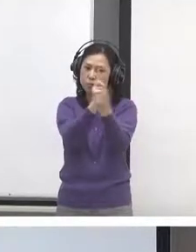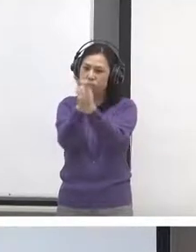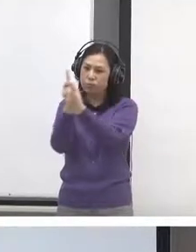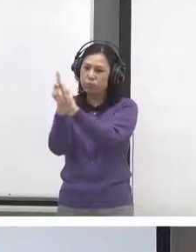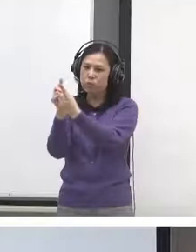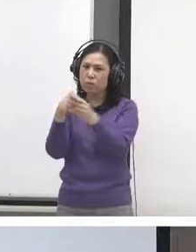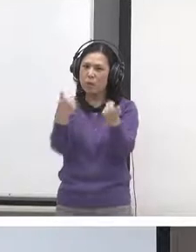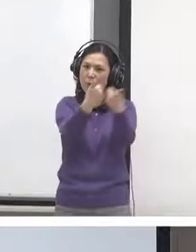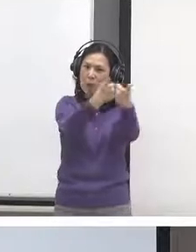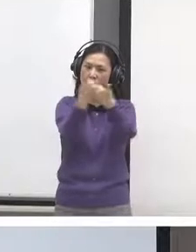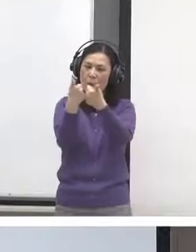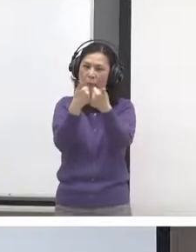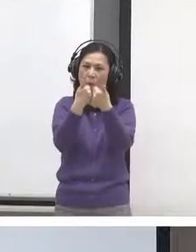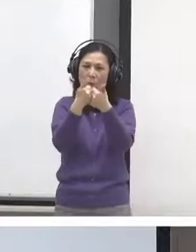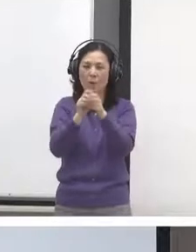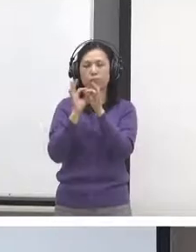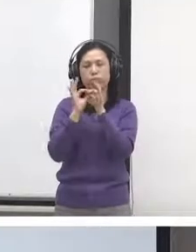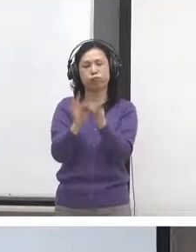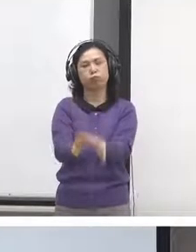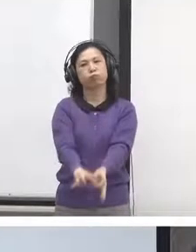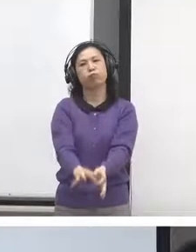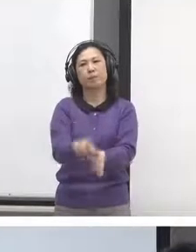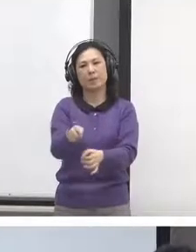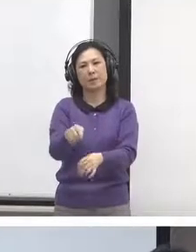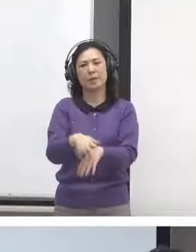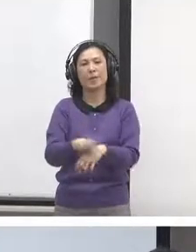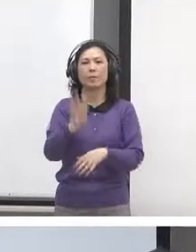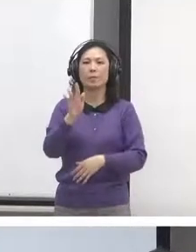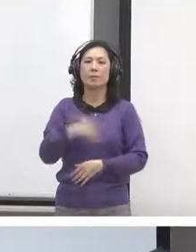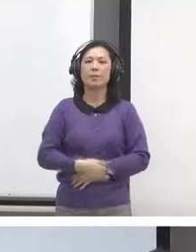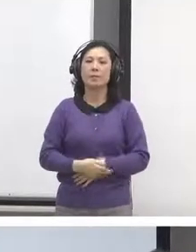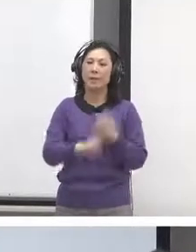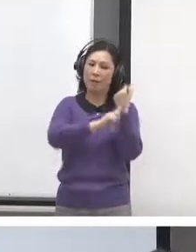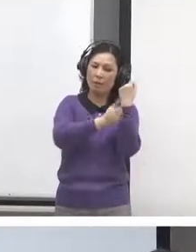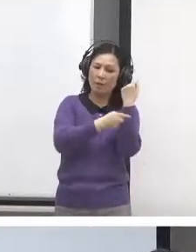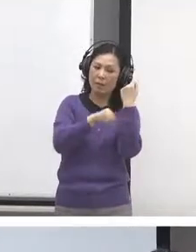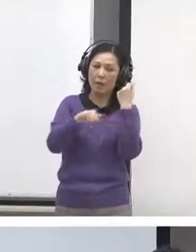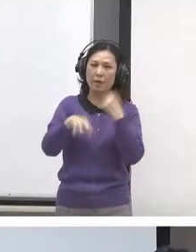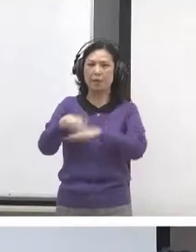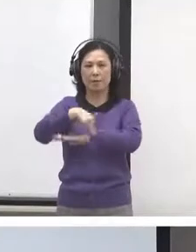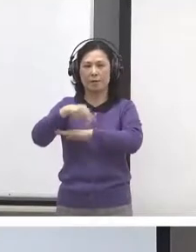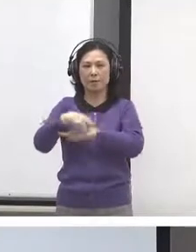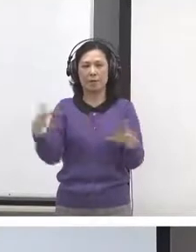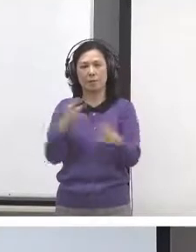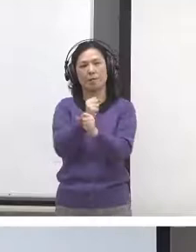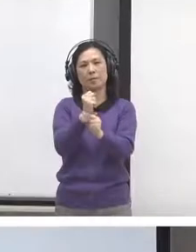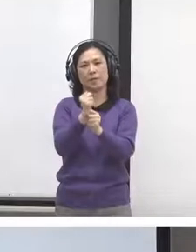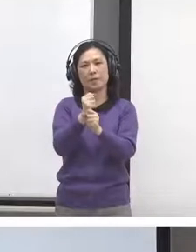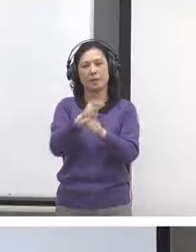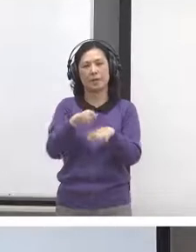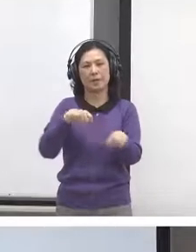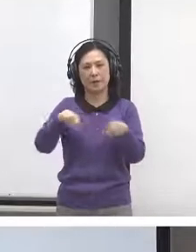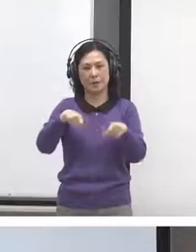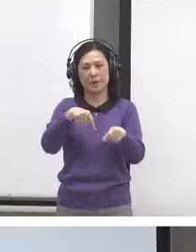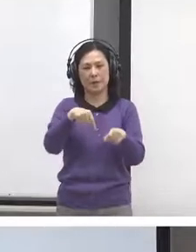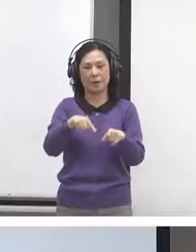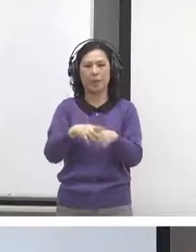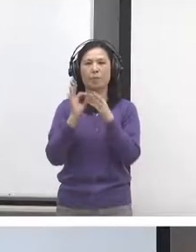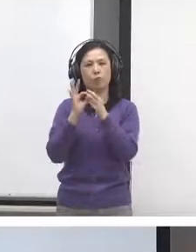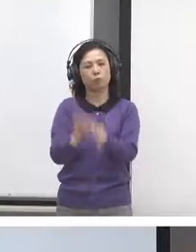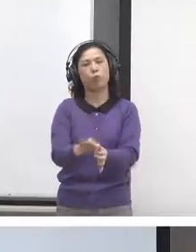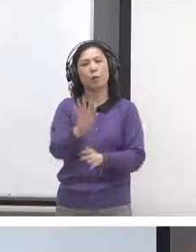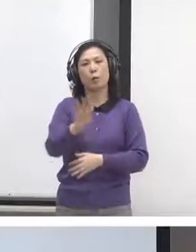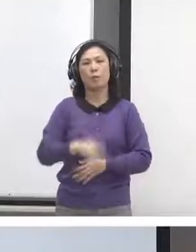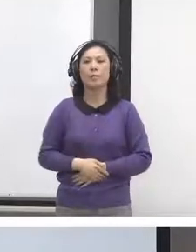also anyone can peek into this particular project group and openly witness their progress, drop in a few questions